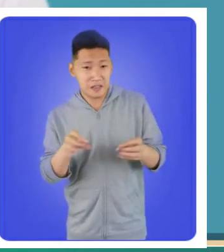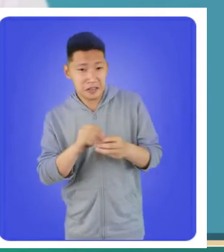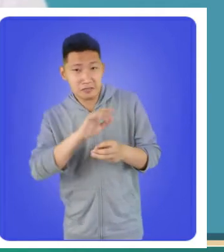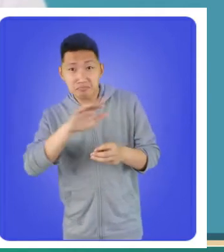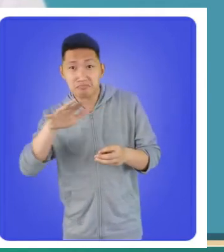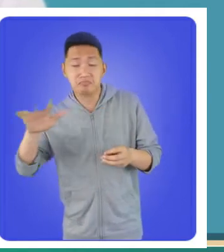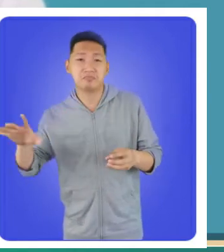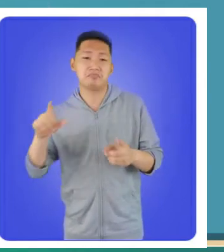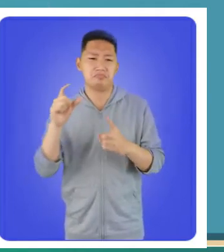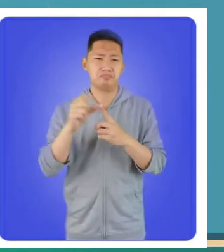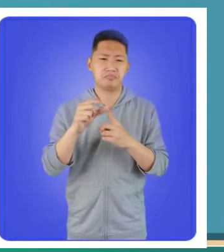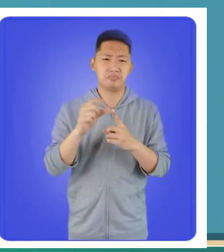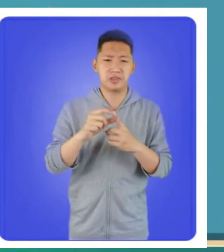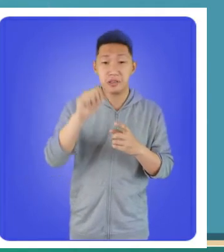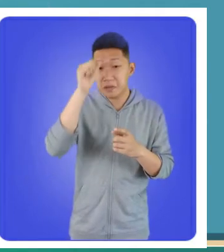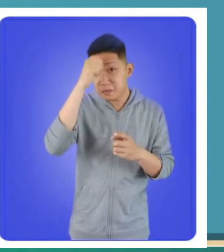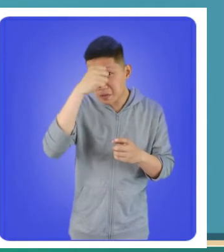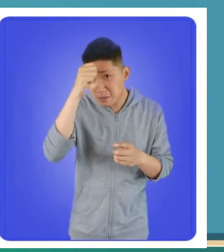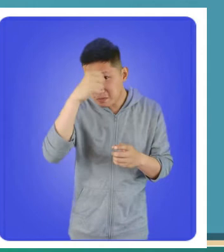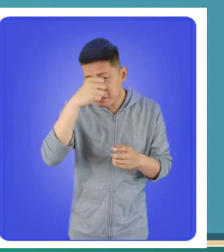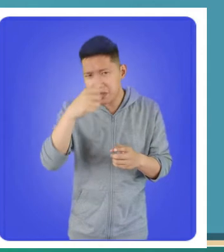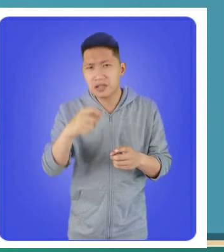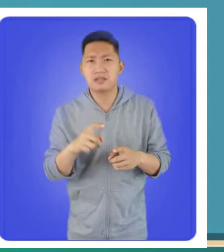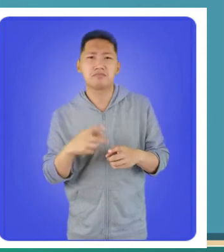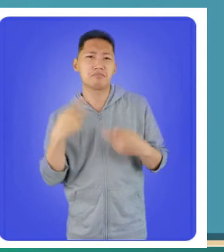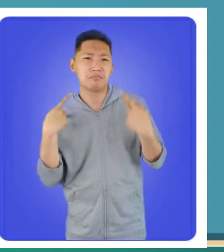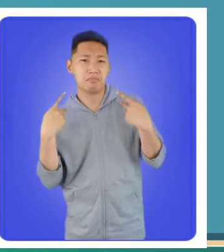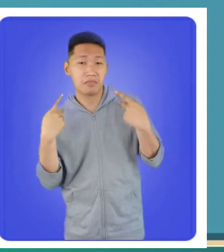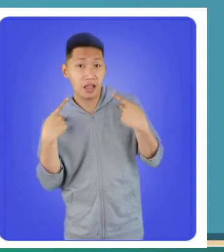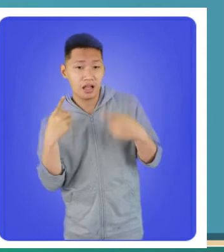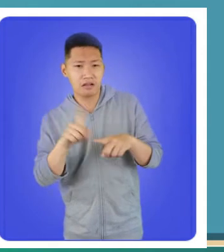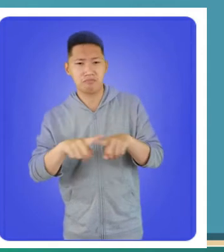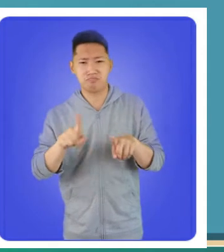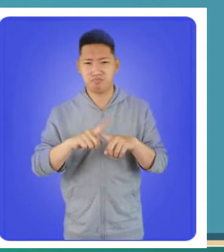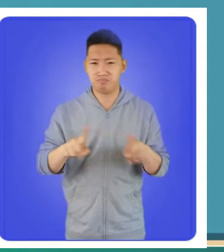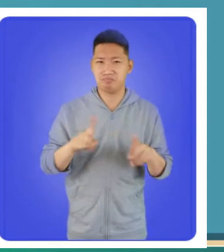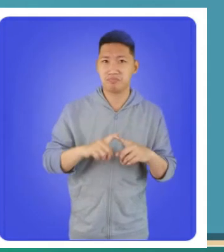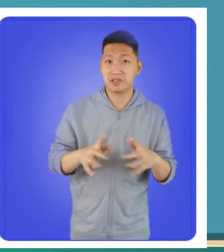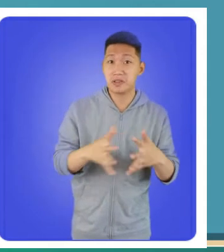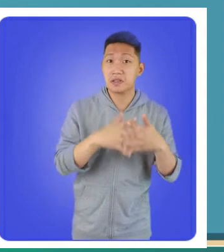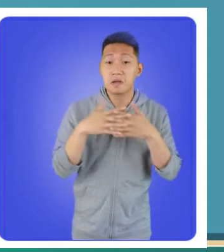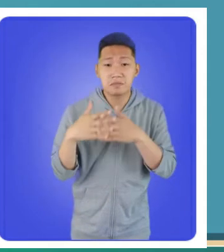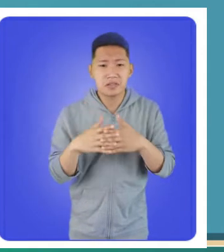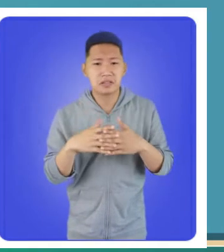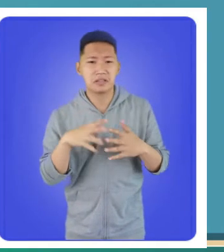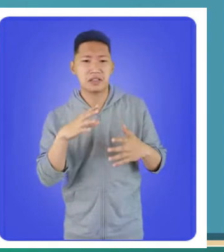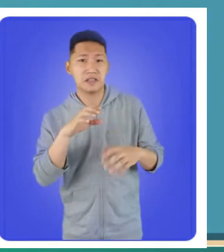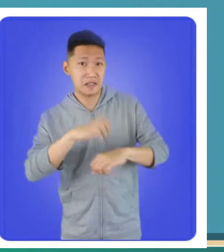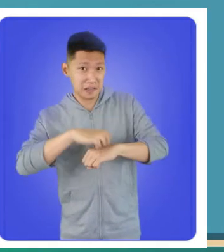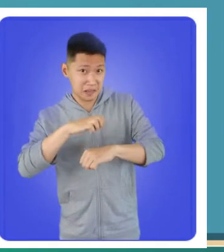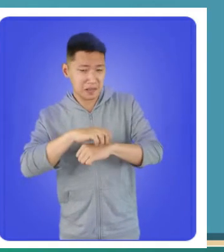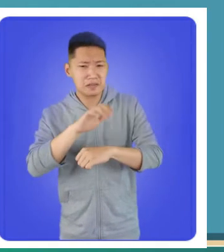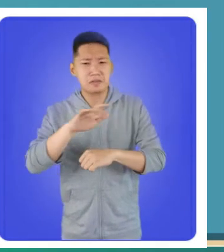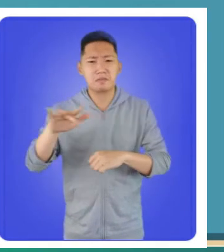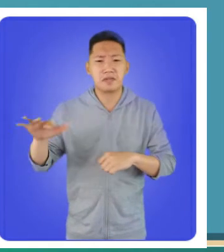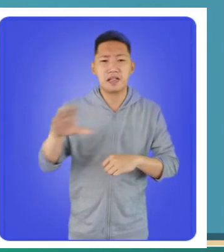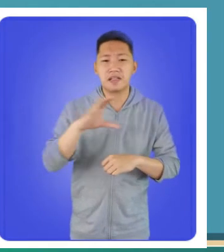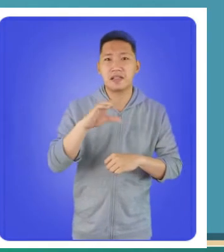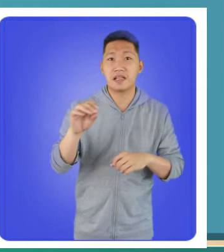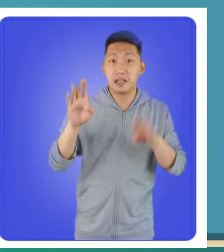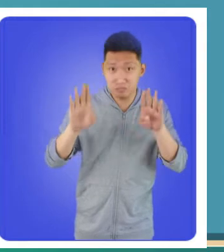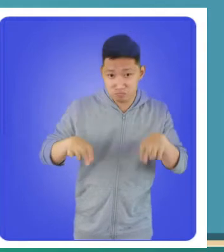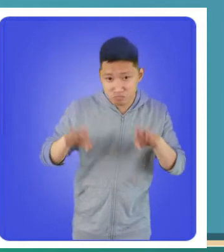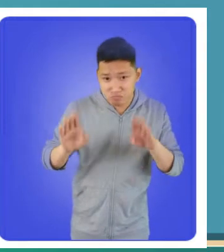spelling of your words. Remember that there are slight differences in American English spelling